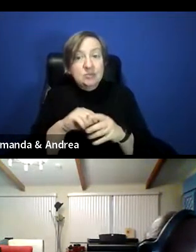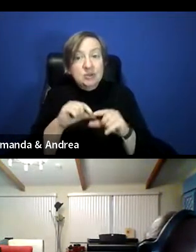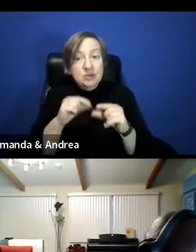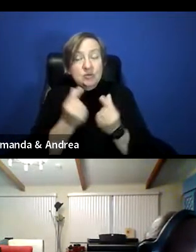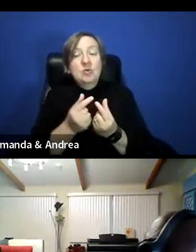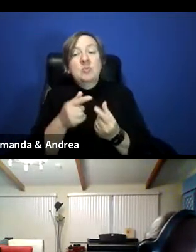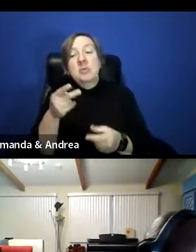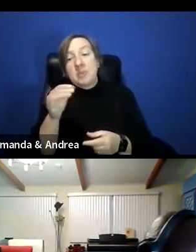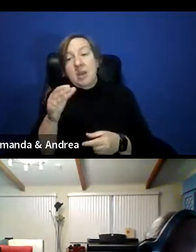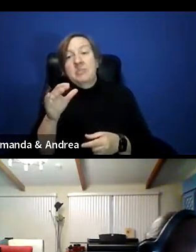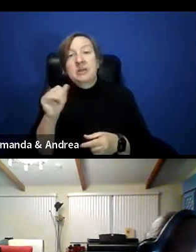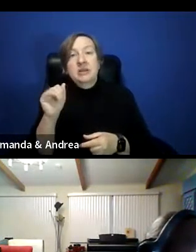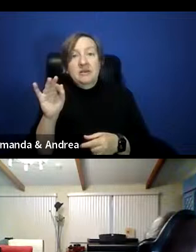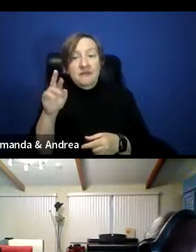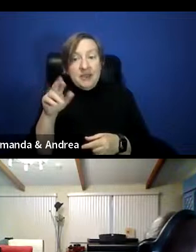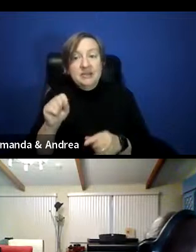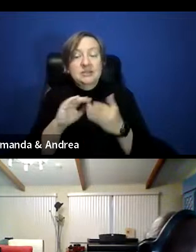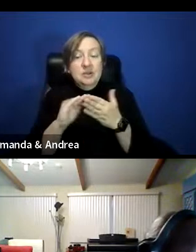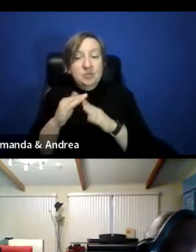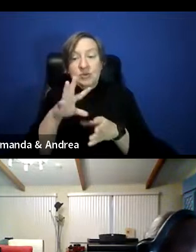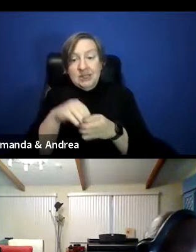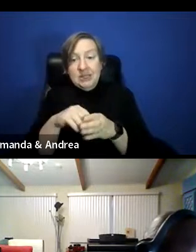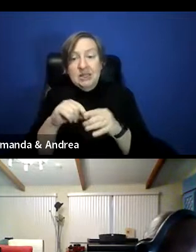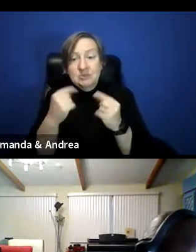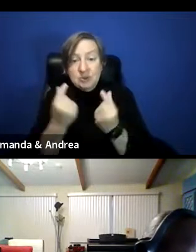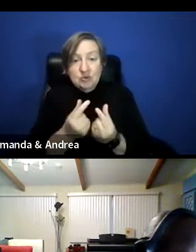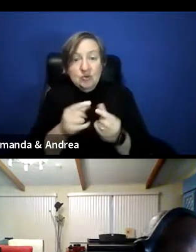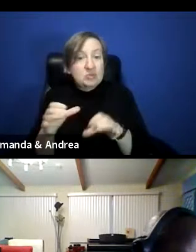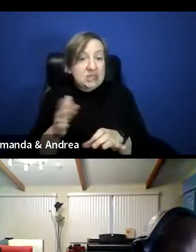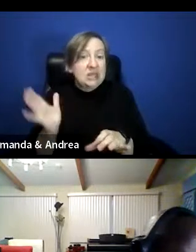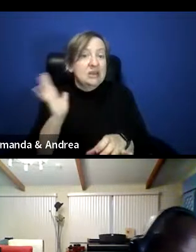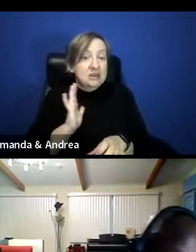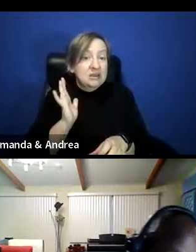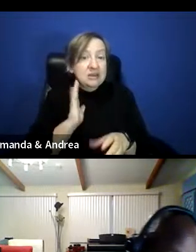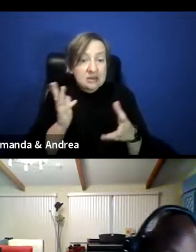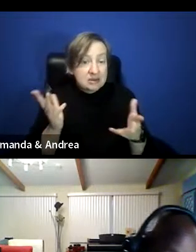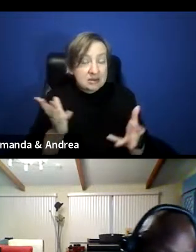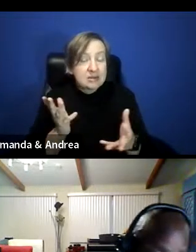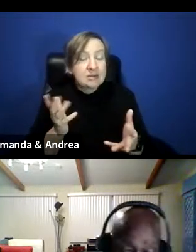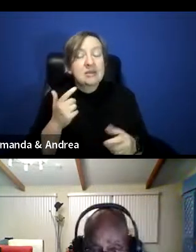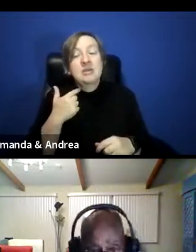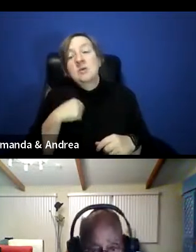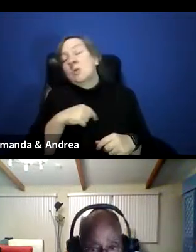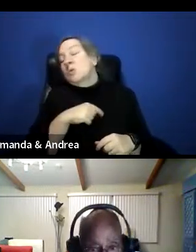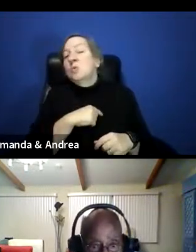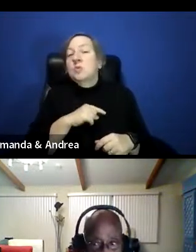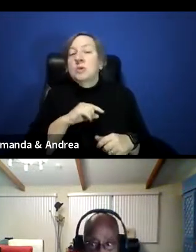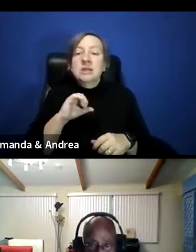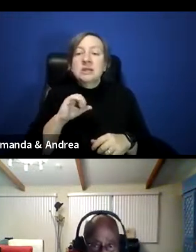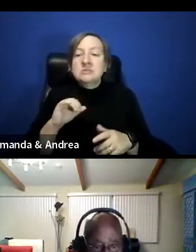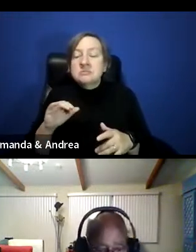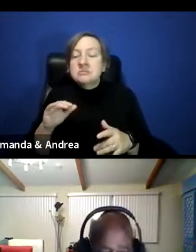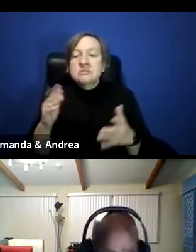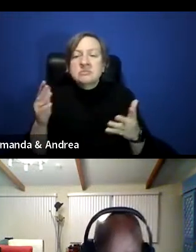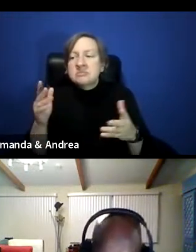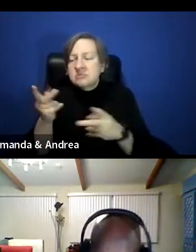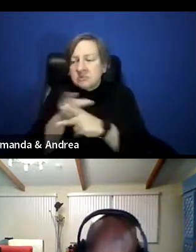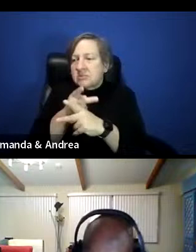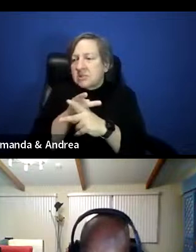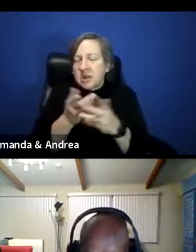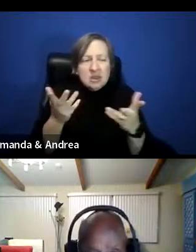public affairs community engagement group did early on was collect some demographic data